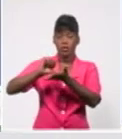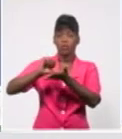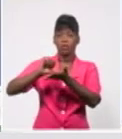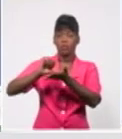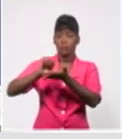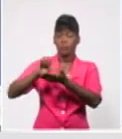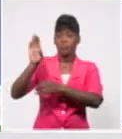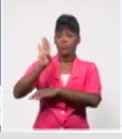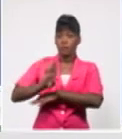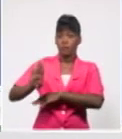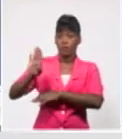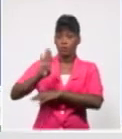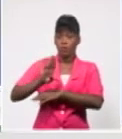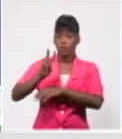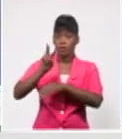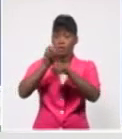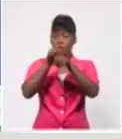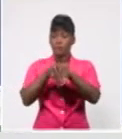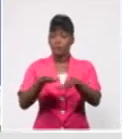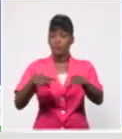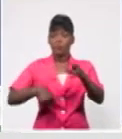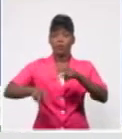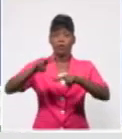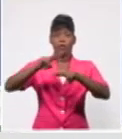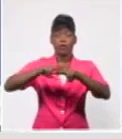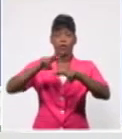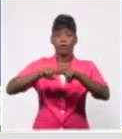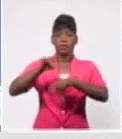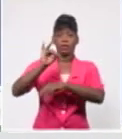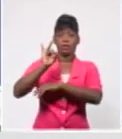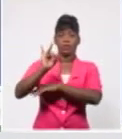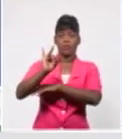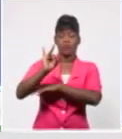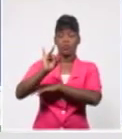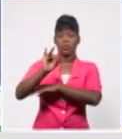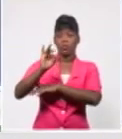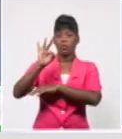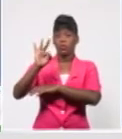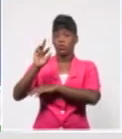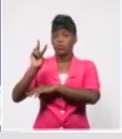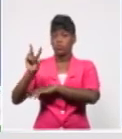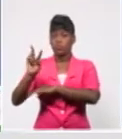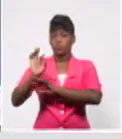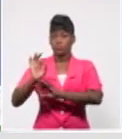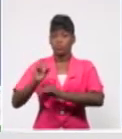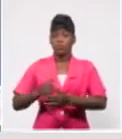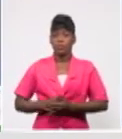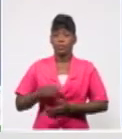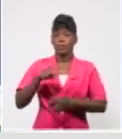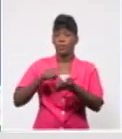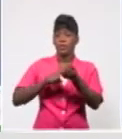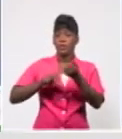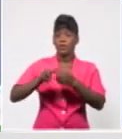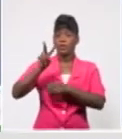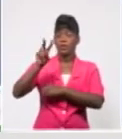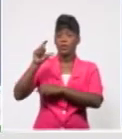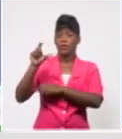658 in the Genetic Engineering and Biotechnology Lab, 422 in Hermanos Amajeira's Hospital,